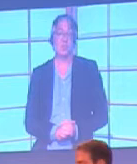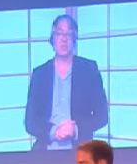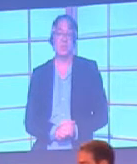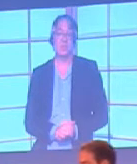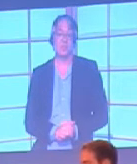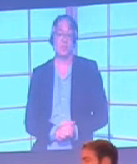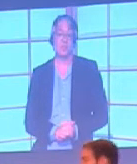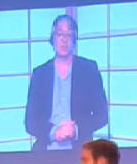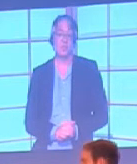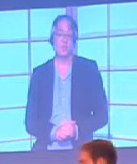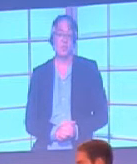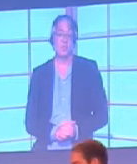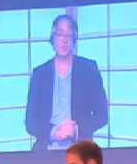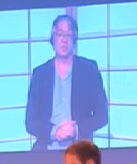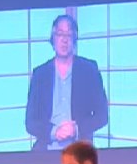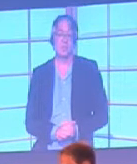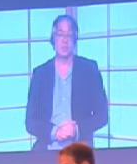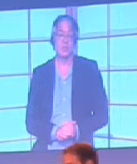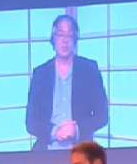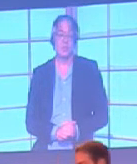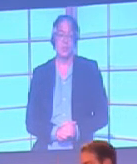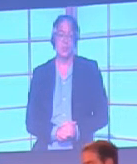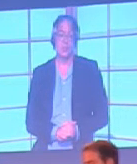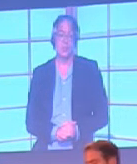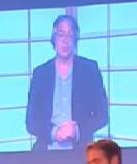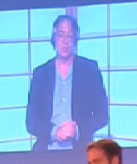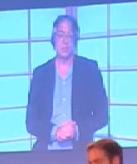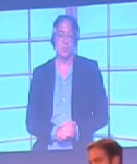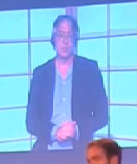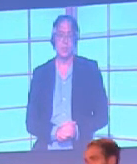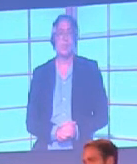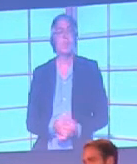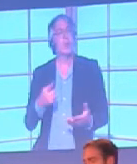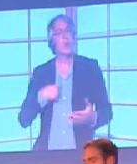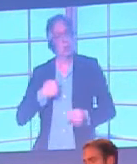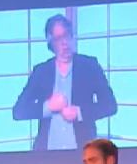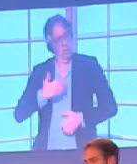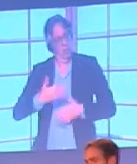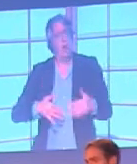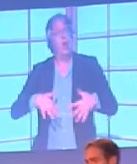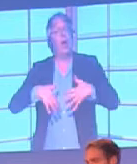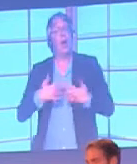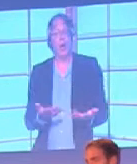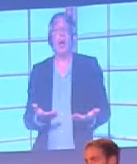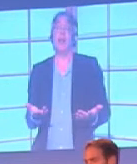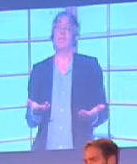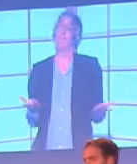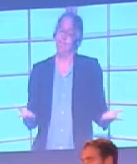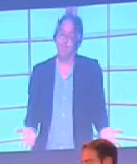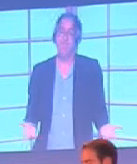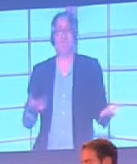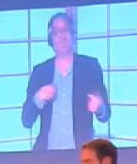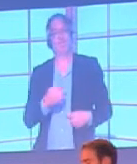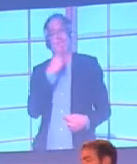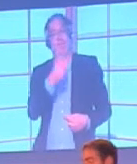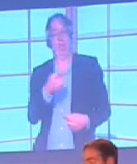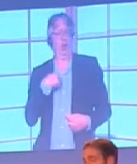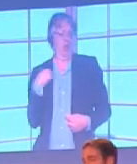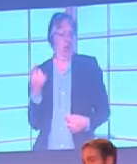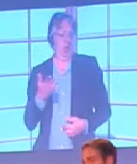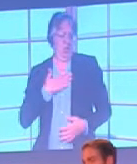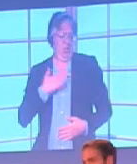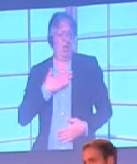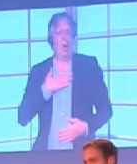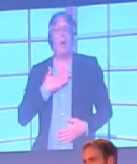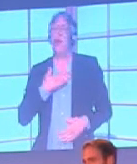So how is it conceptualized? As I say, this is a collaboration with CAFE. We are not experts in